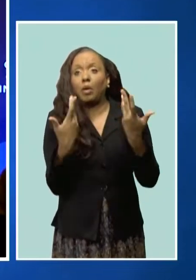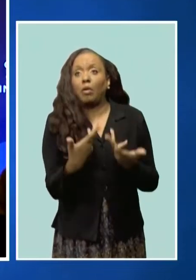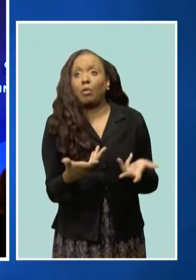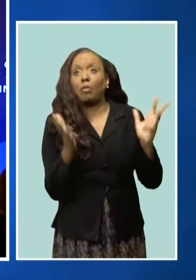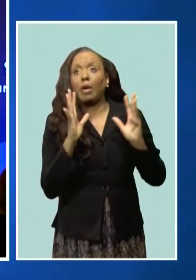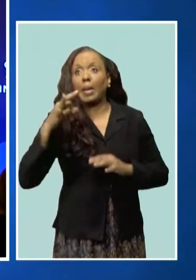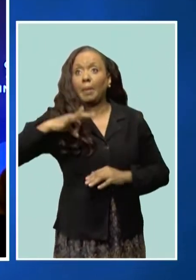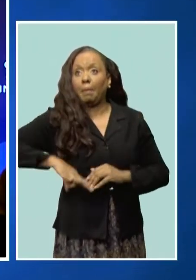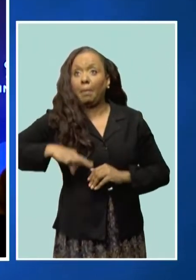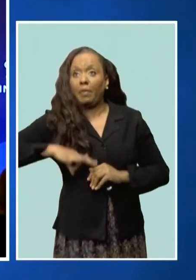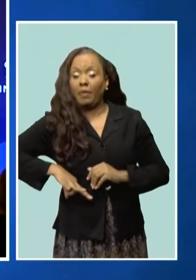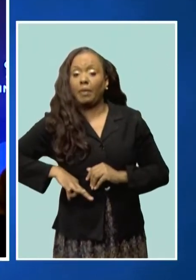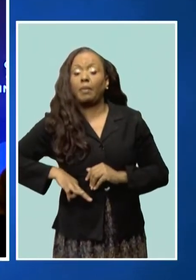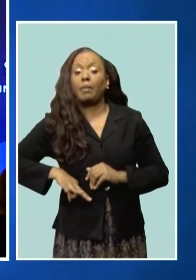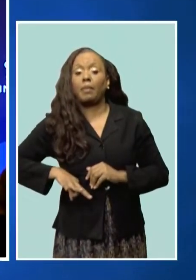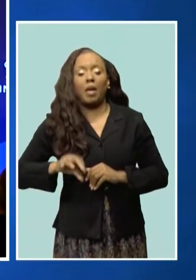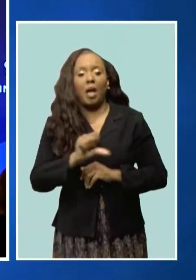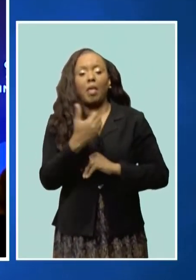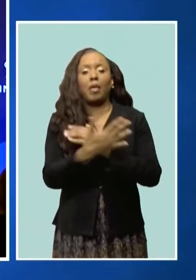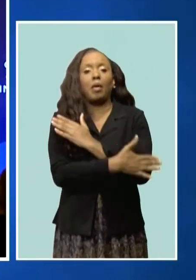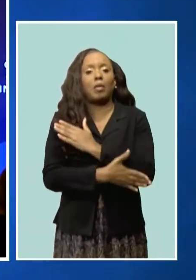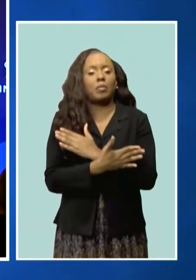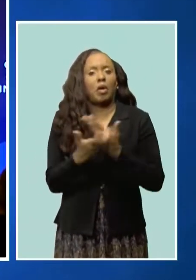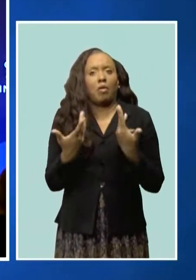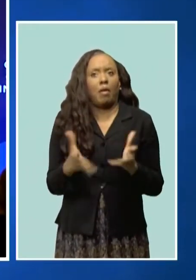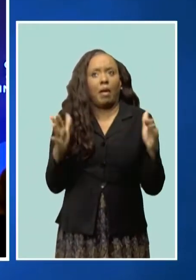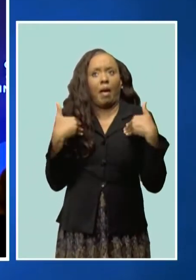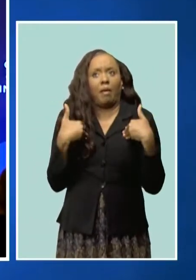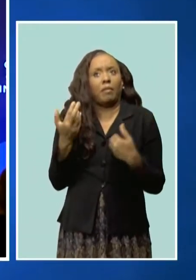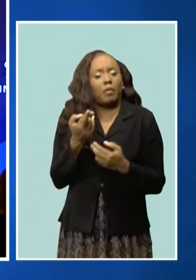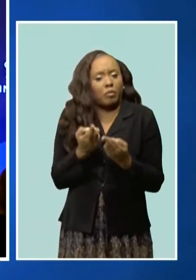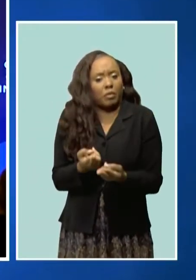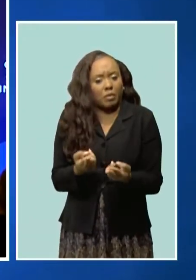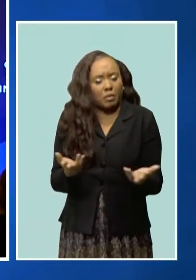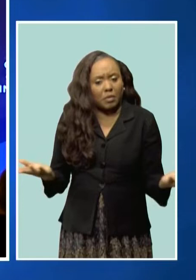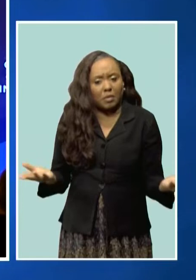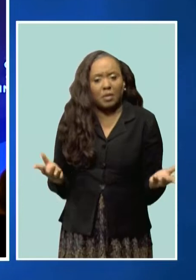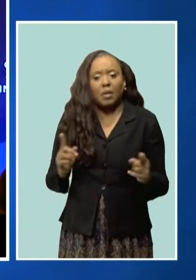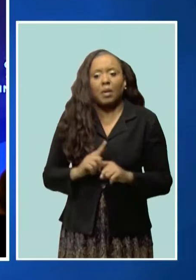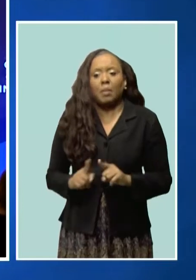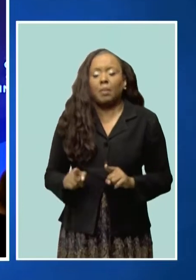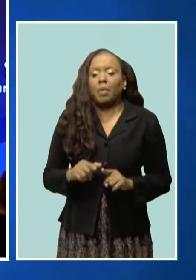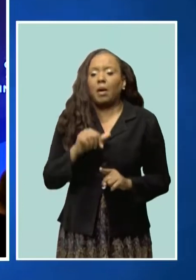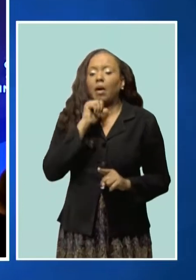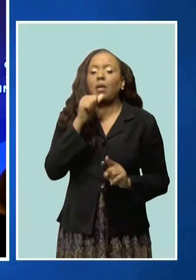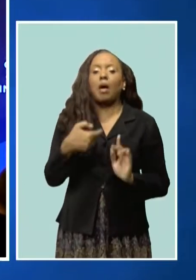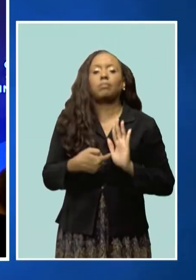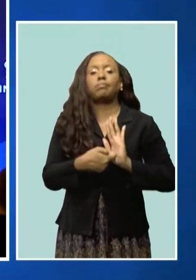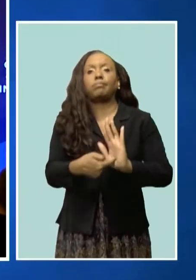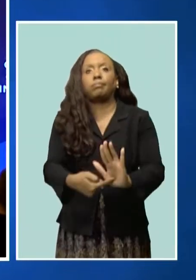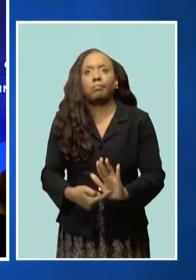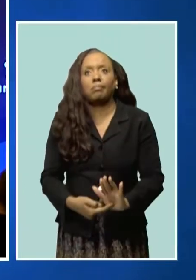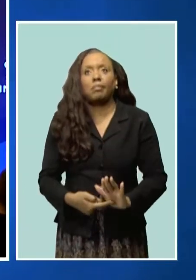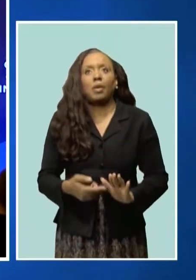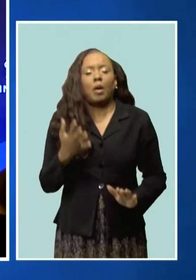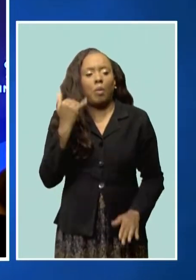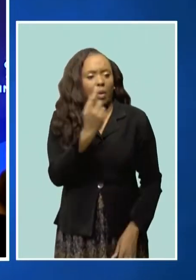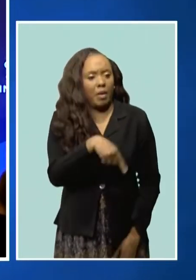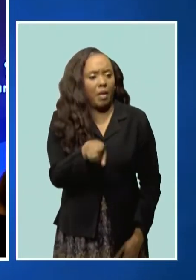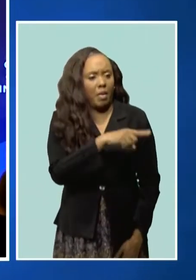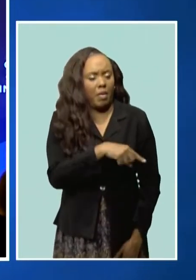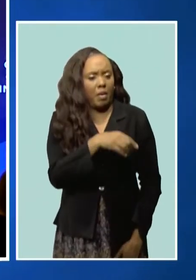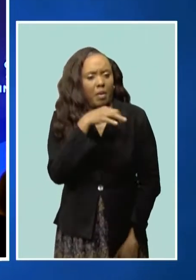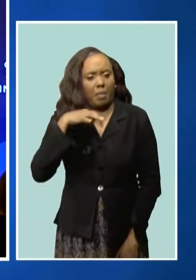already benefiting and have the resources, but are not necessarily on the front line, why should they be the only ones benefiting? That's